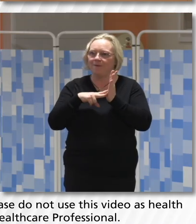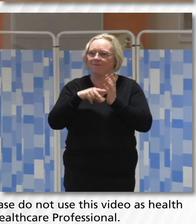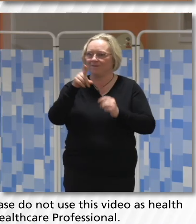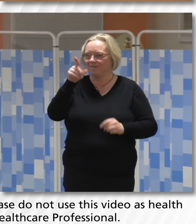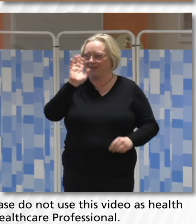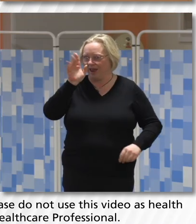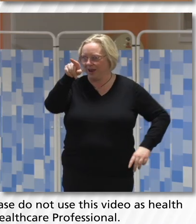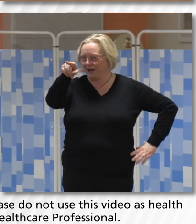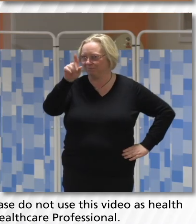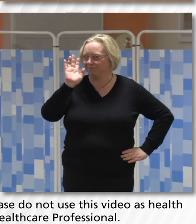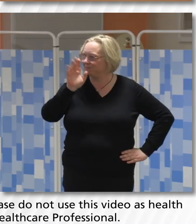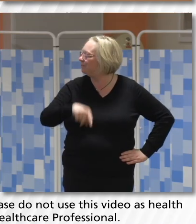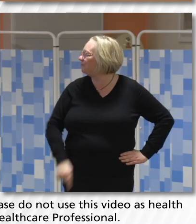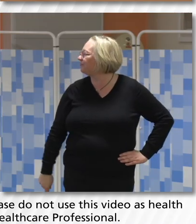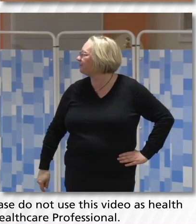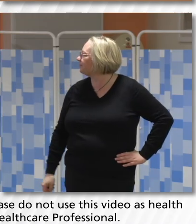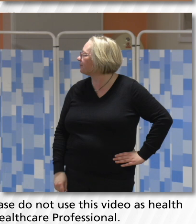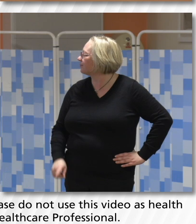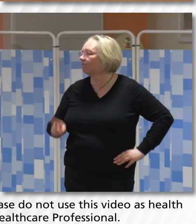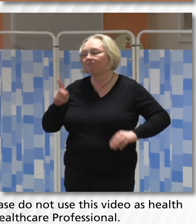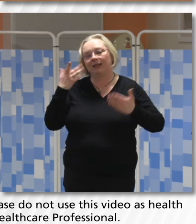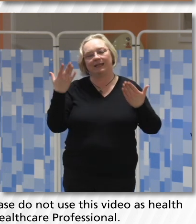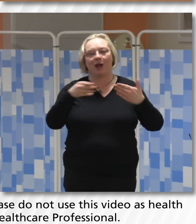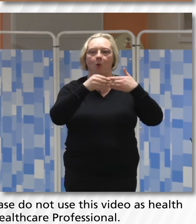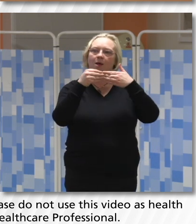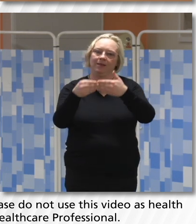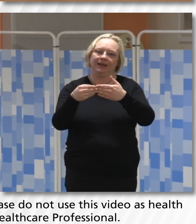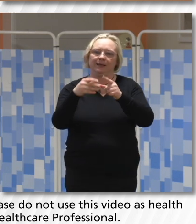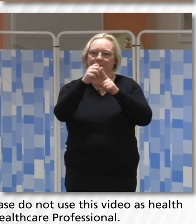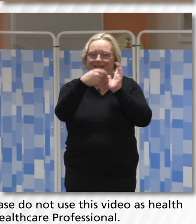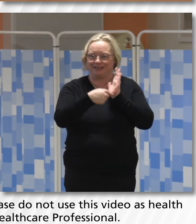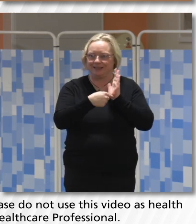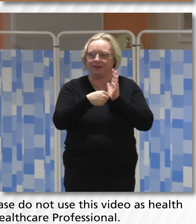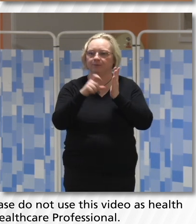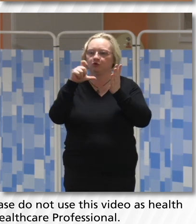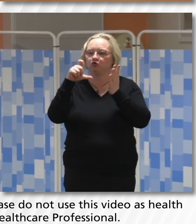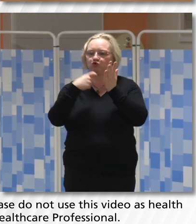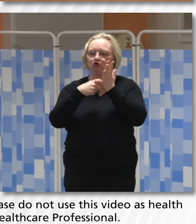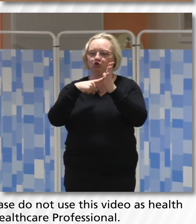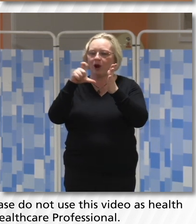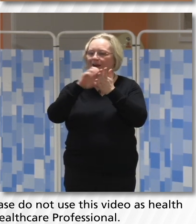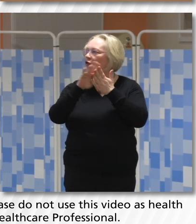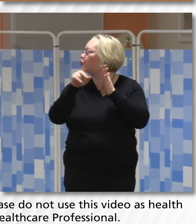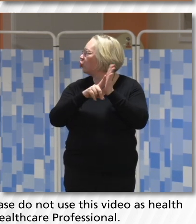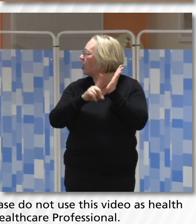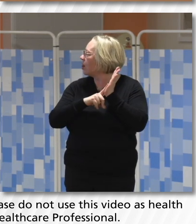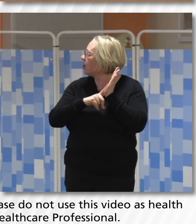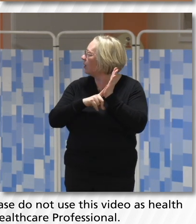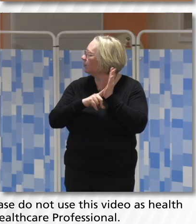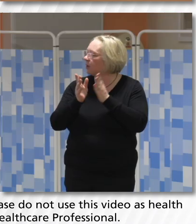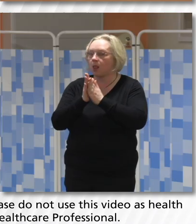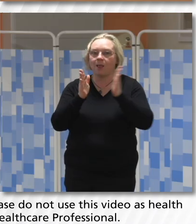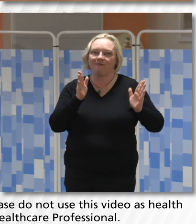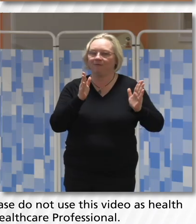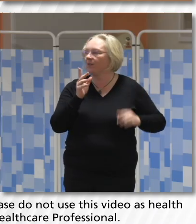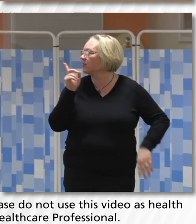is now the lead physiotherapist in the team. And Rachel is the one here that you can see on the